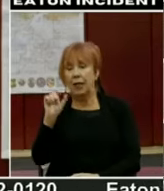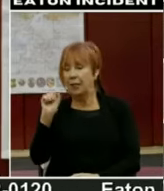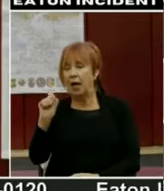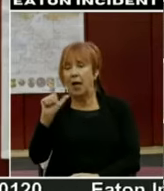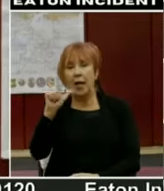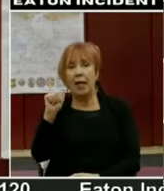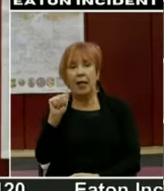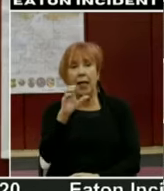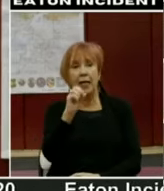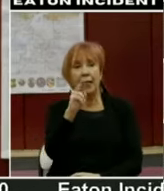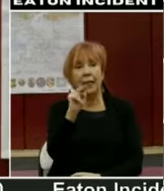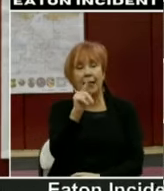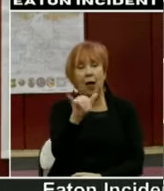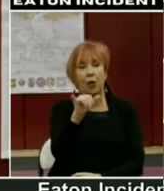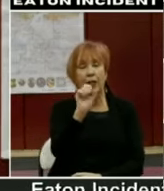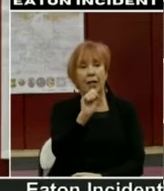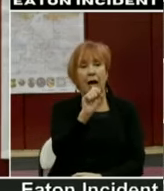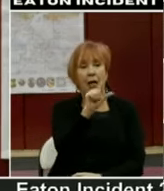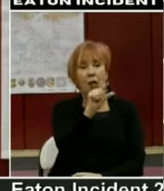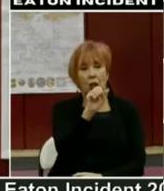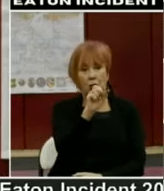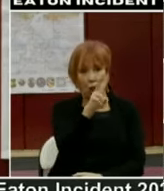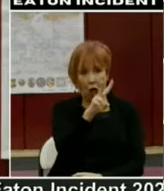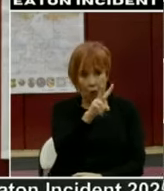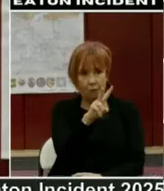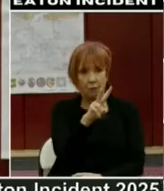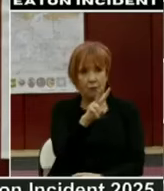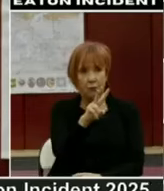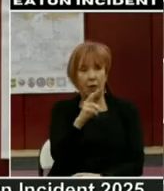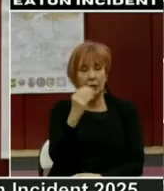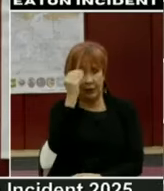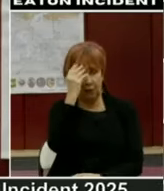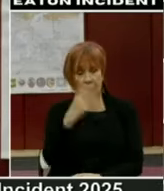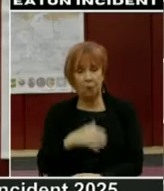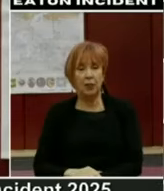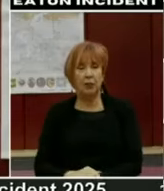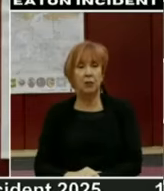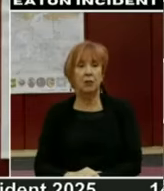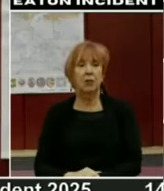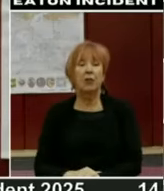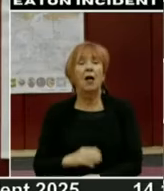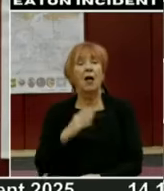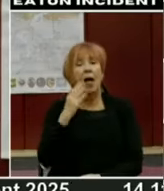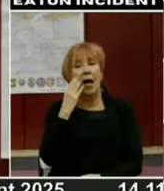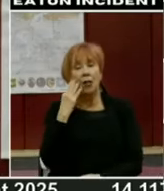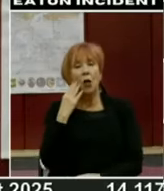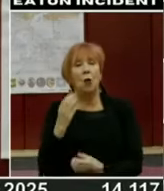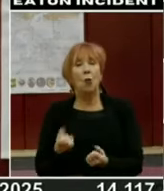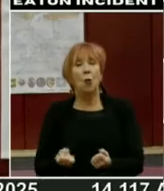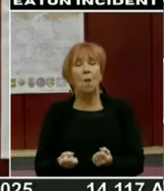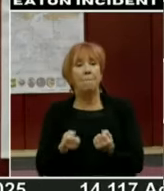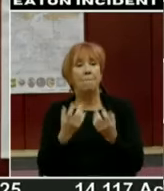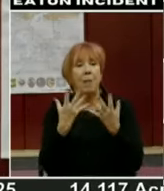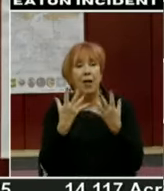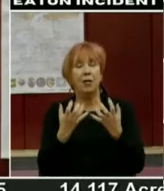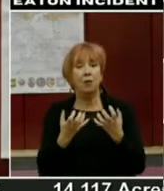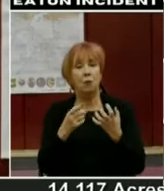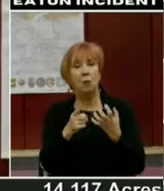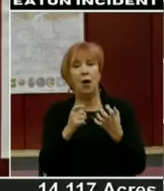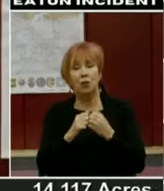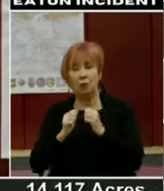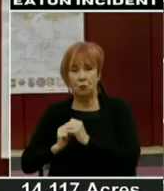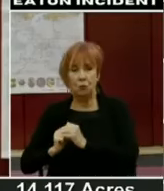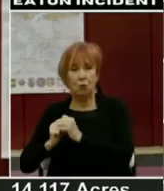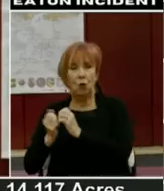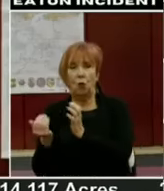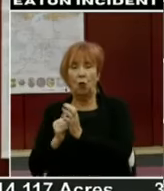recovery.lacounty.gov. With respect to rebuilding efforts, I know many of you are anxious to get back and rebuild. Once the debris removal is complete